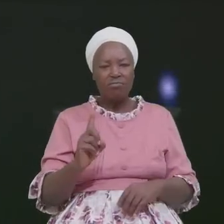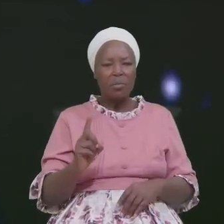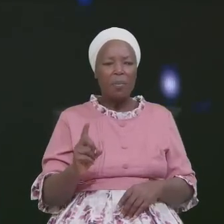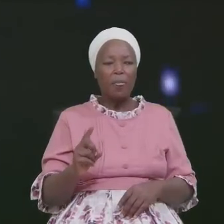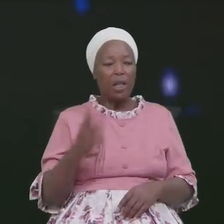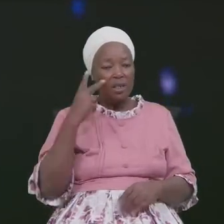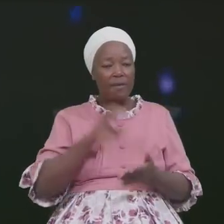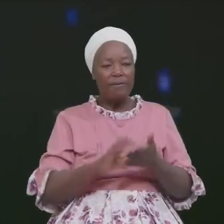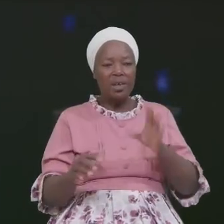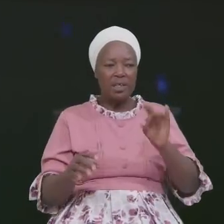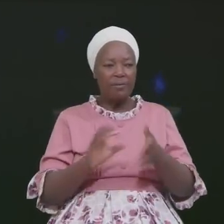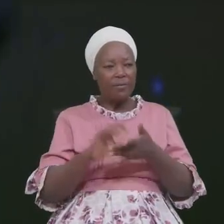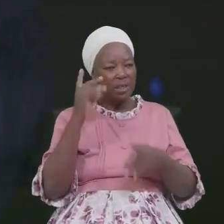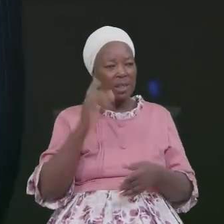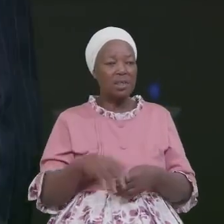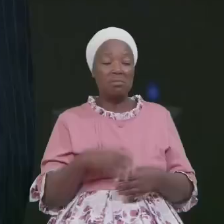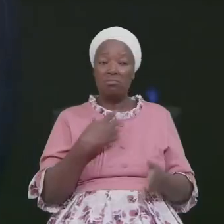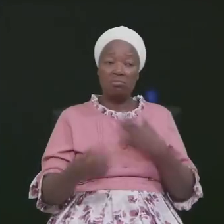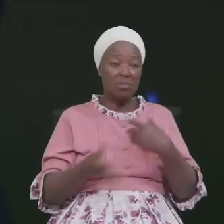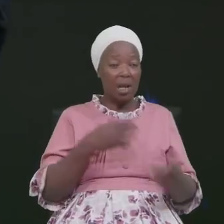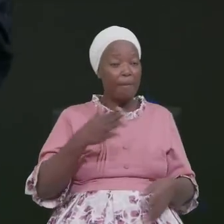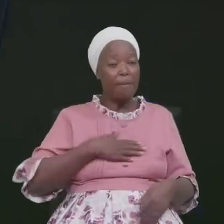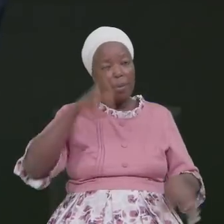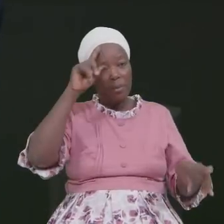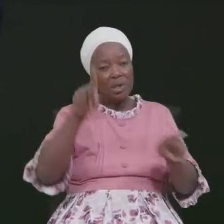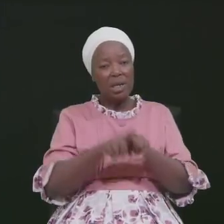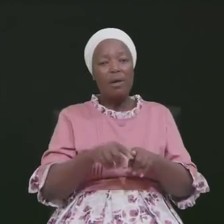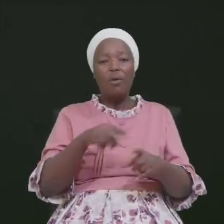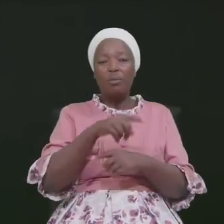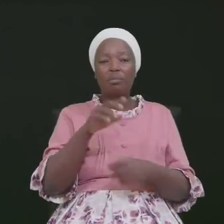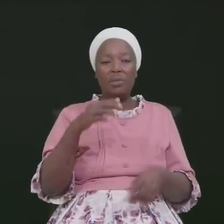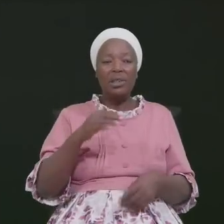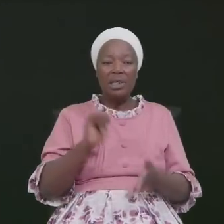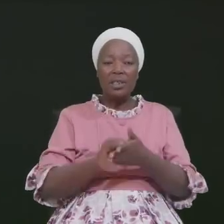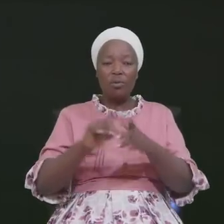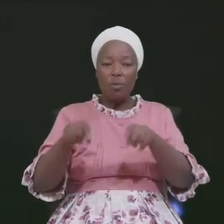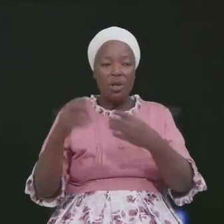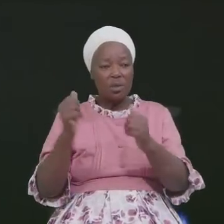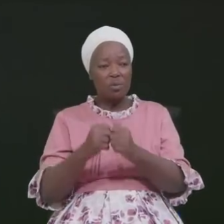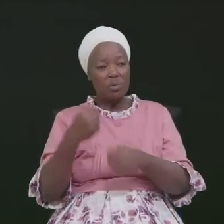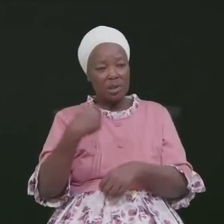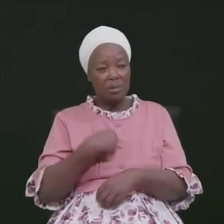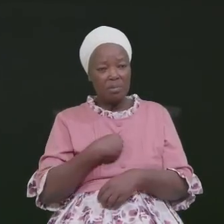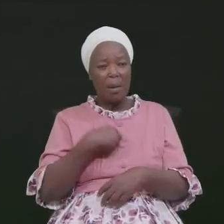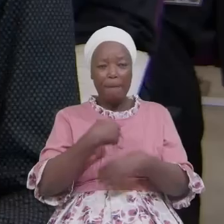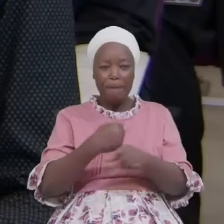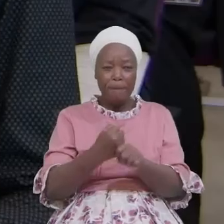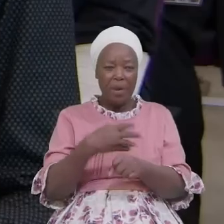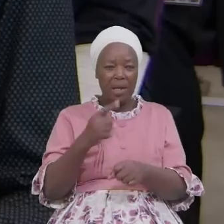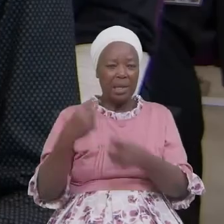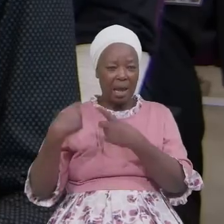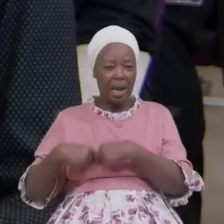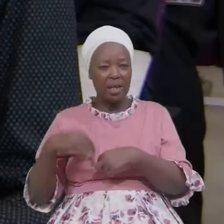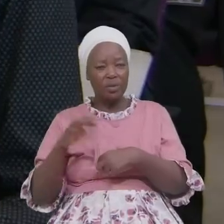8, nevertheless, my brethren that went up with me made the heart of